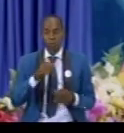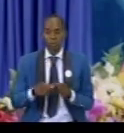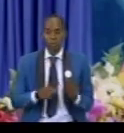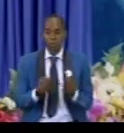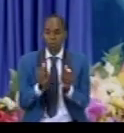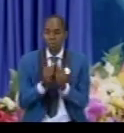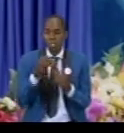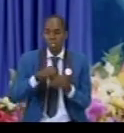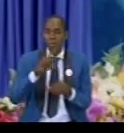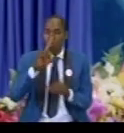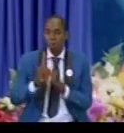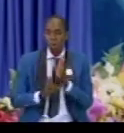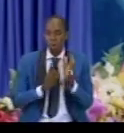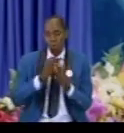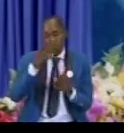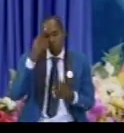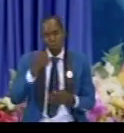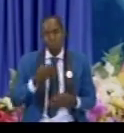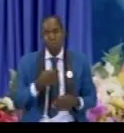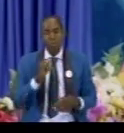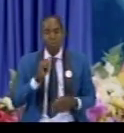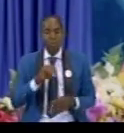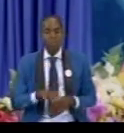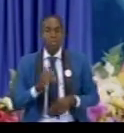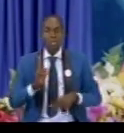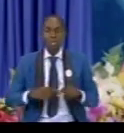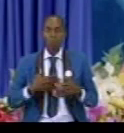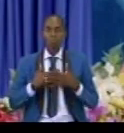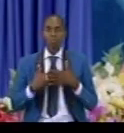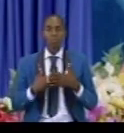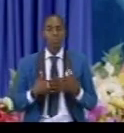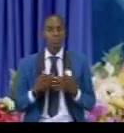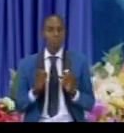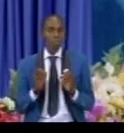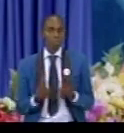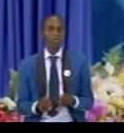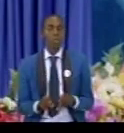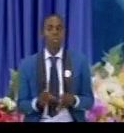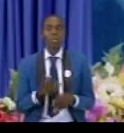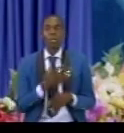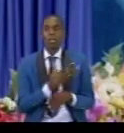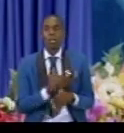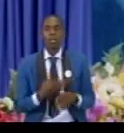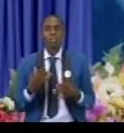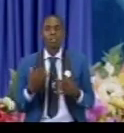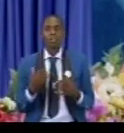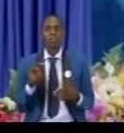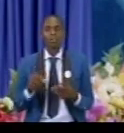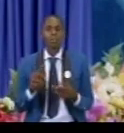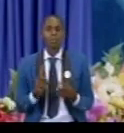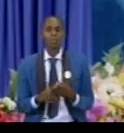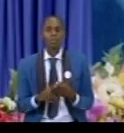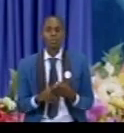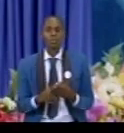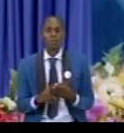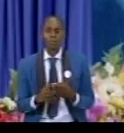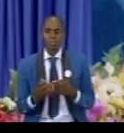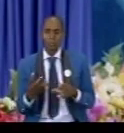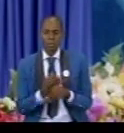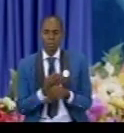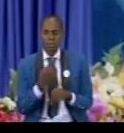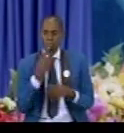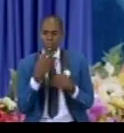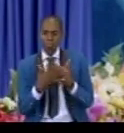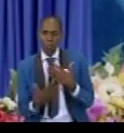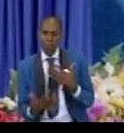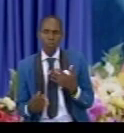was not breathing well. So they said that we must do it. So along the lines, we're going to collect the blood group we did